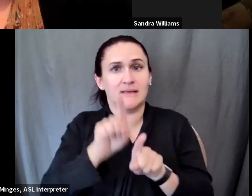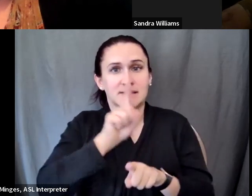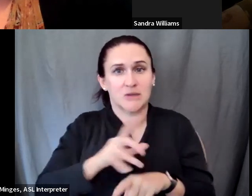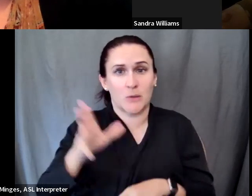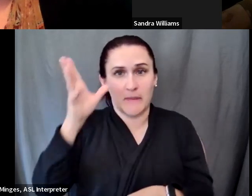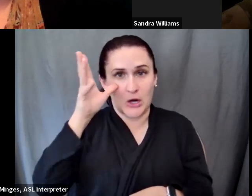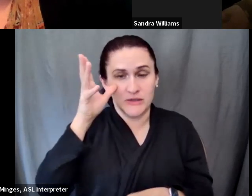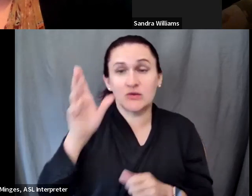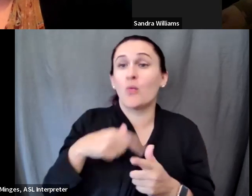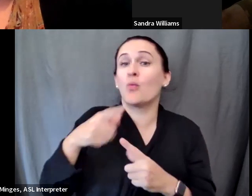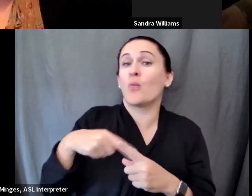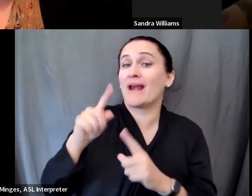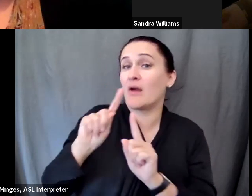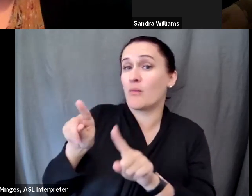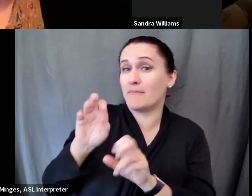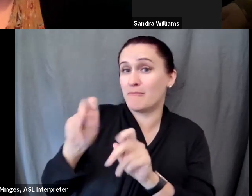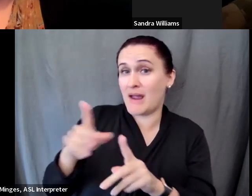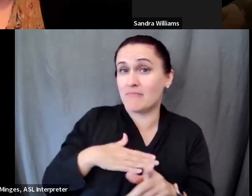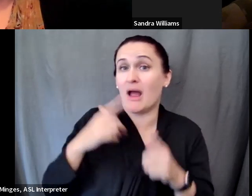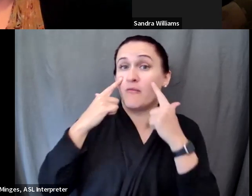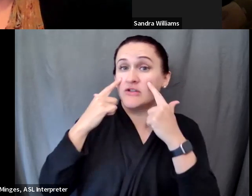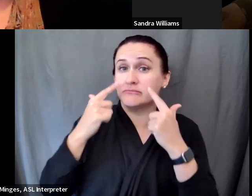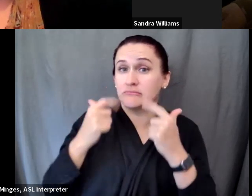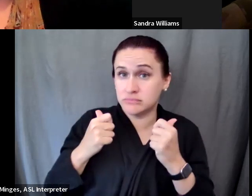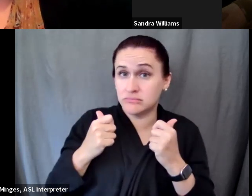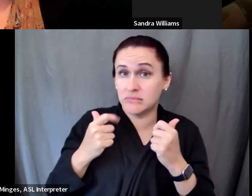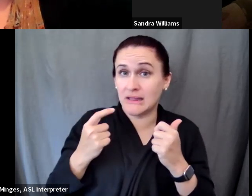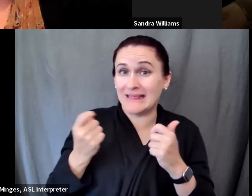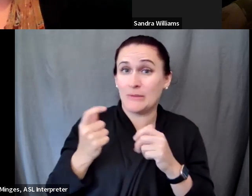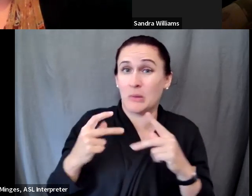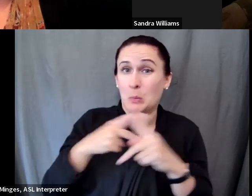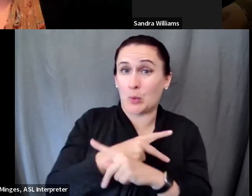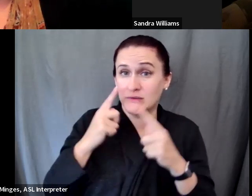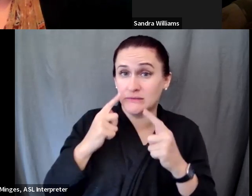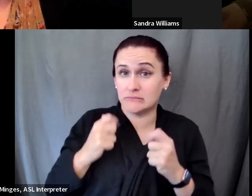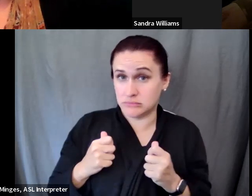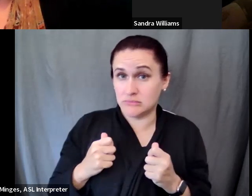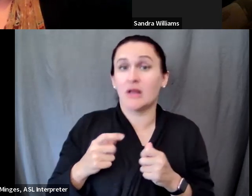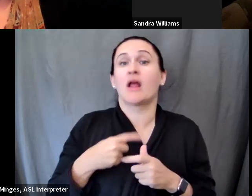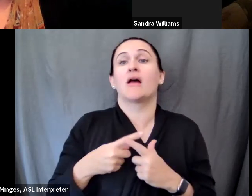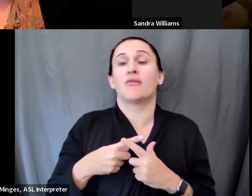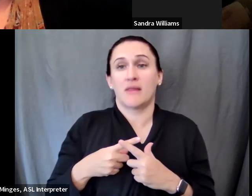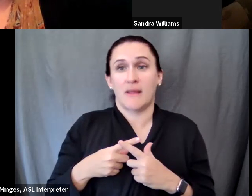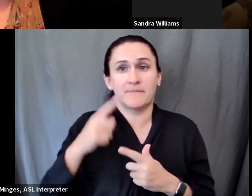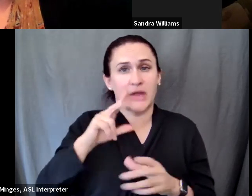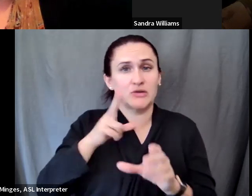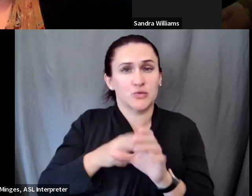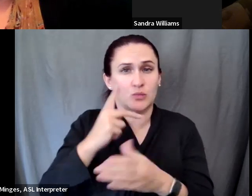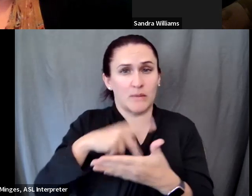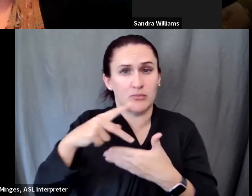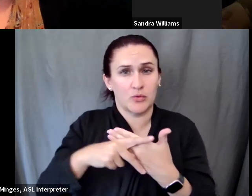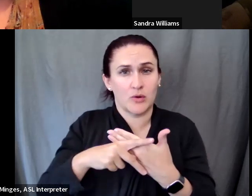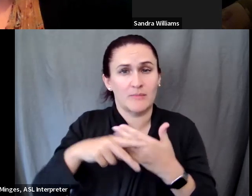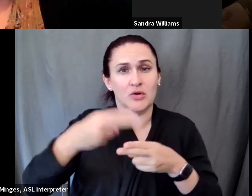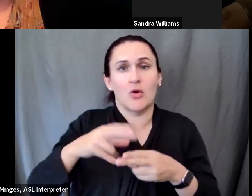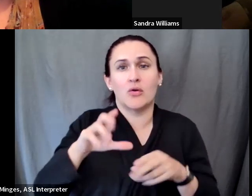did. When I came back, my vision was a little bit worse. I went into a program, I think they called it concurrent planning